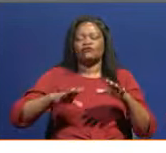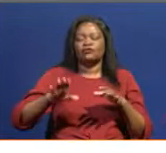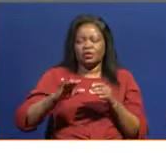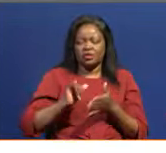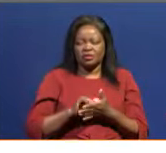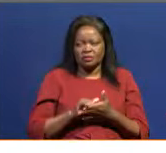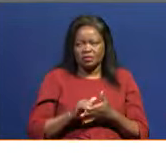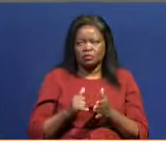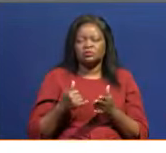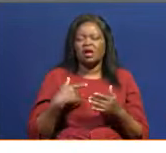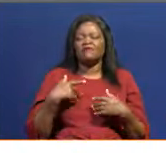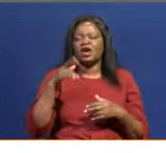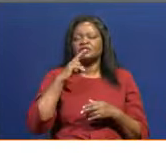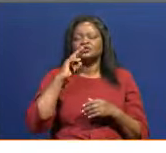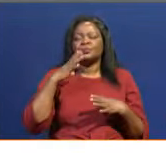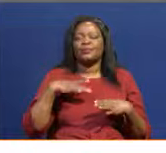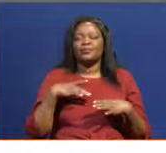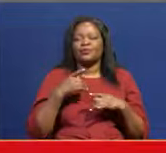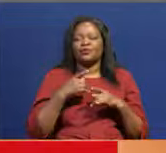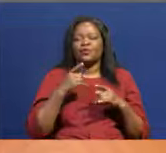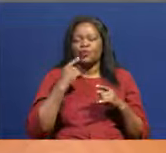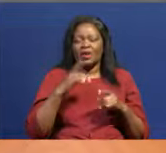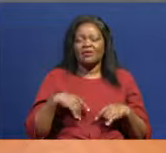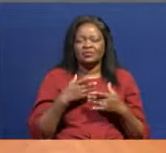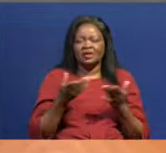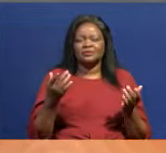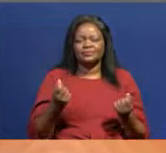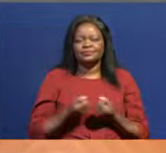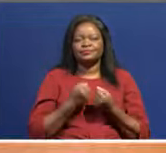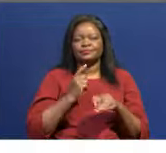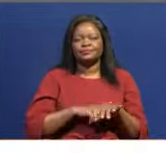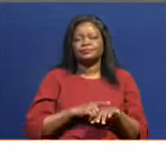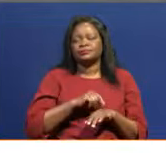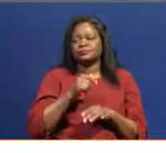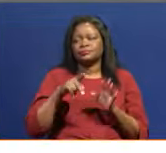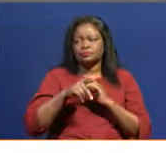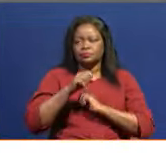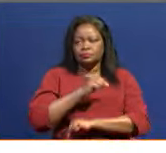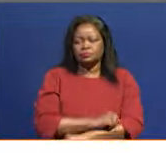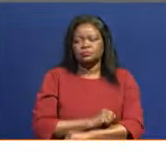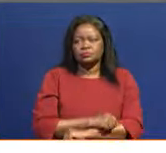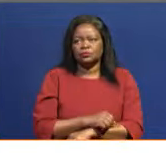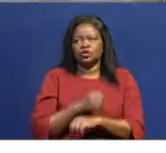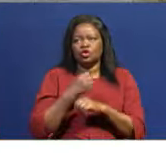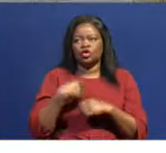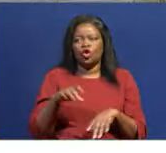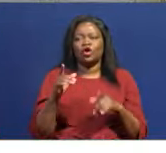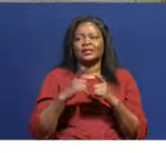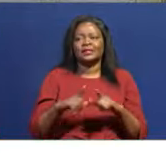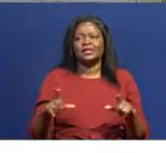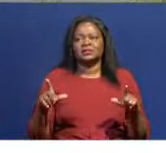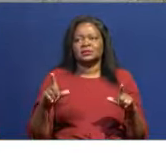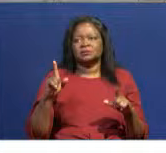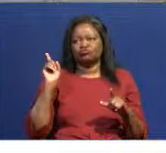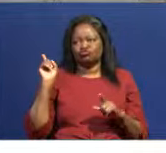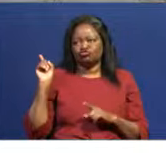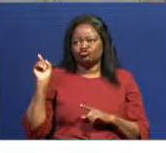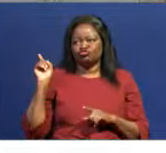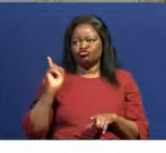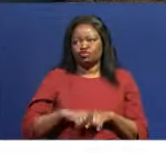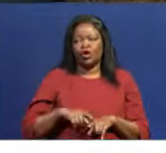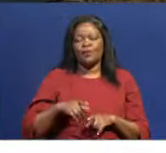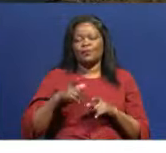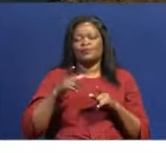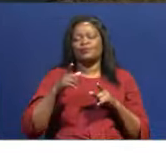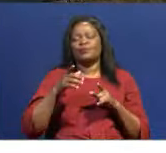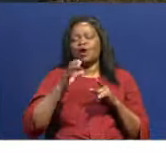are posing a risk to locals. This comes as Loruk Primary School lost a significant amount of its land after Lake Baringo